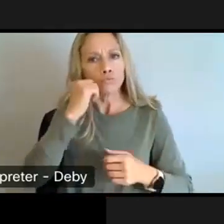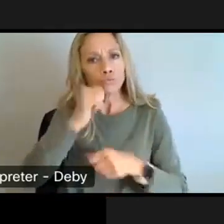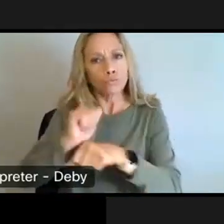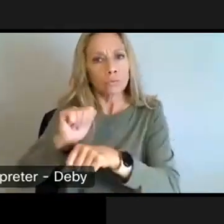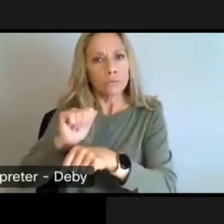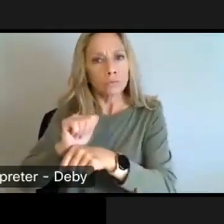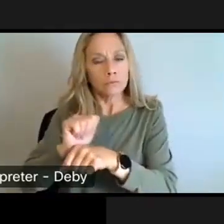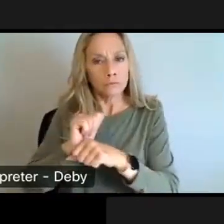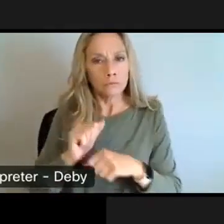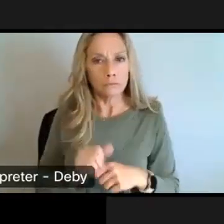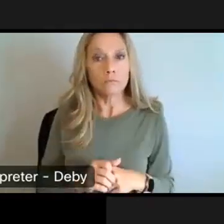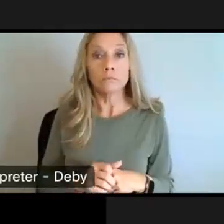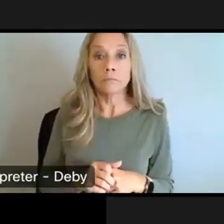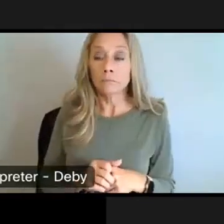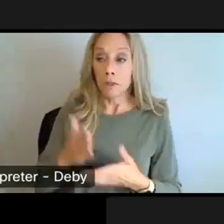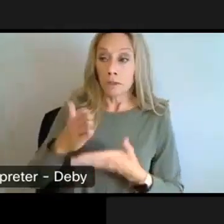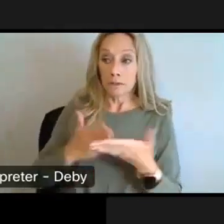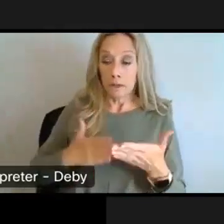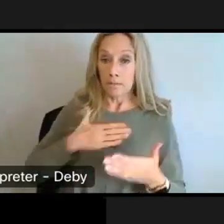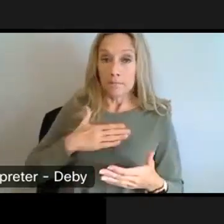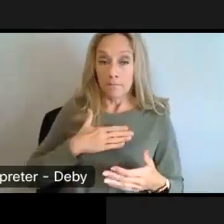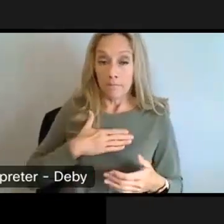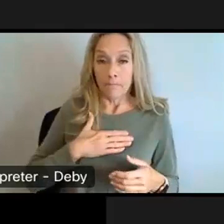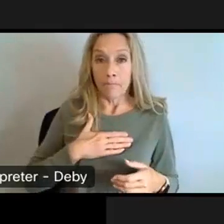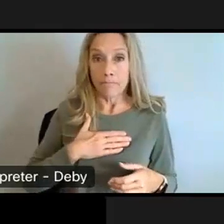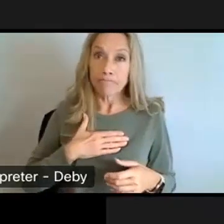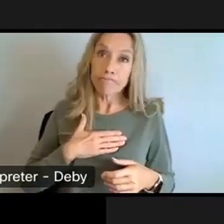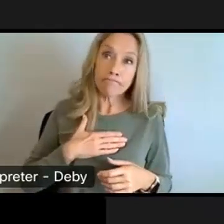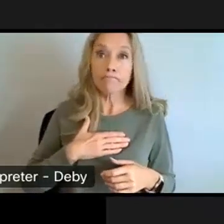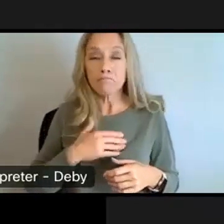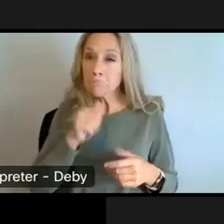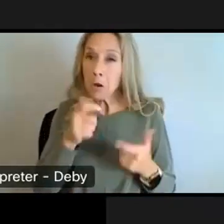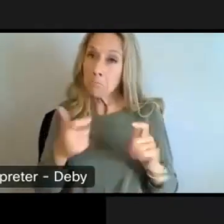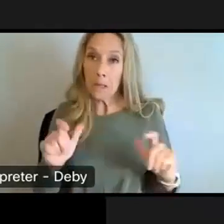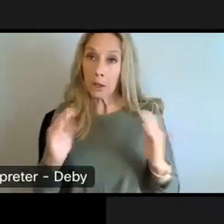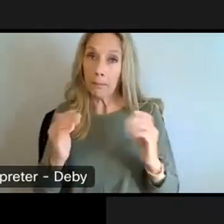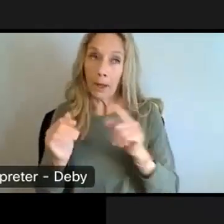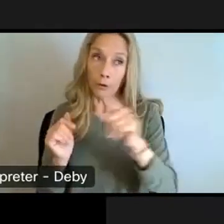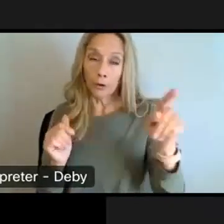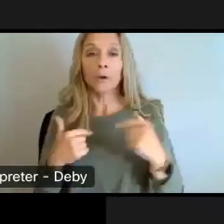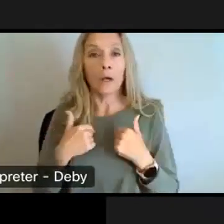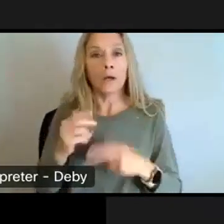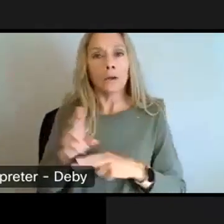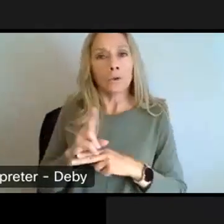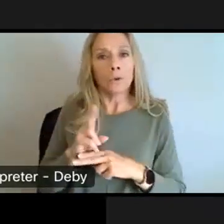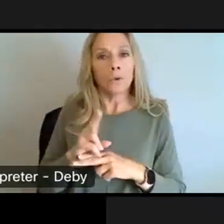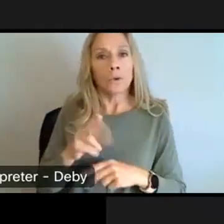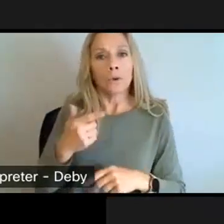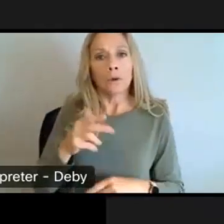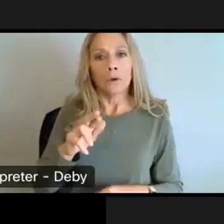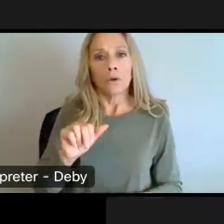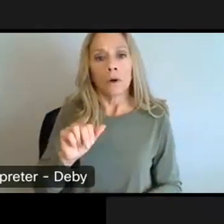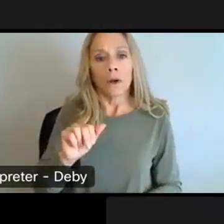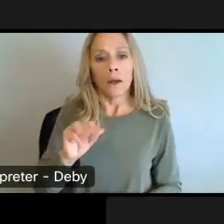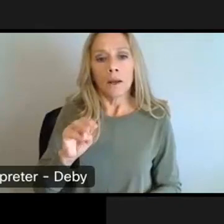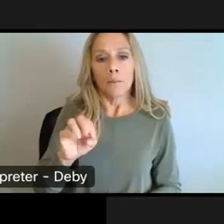could share with us? So some of the accommodations I have, they're not really major compared to some others, but I use Grammarly a lot,